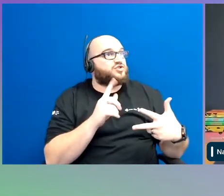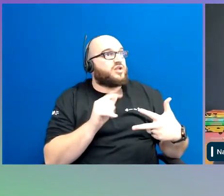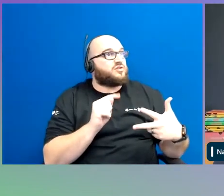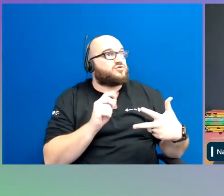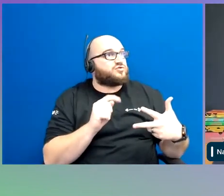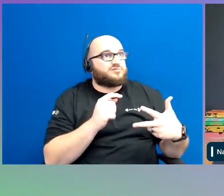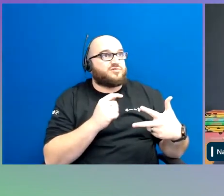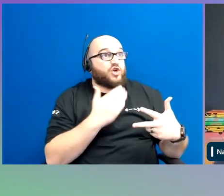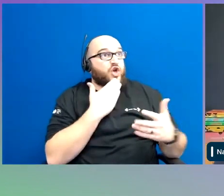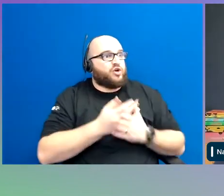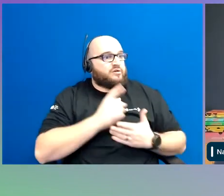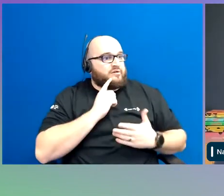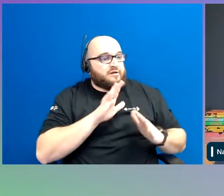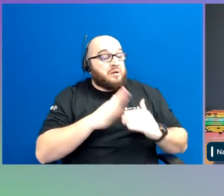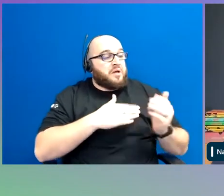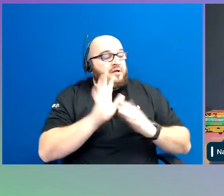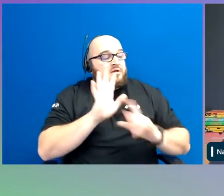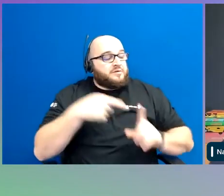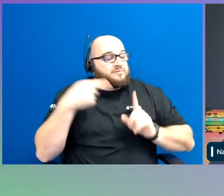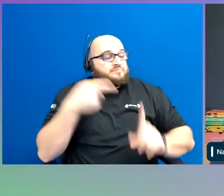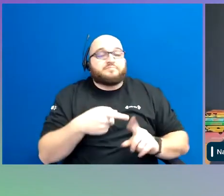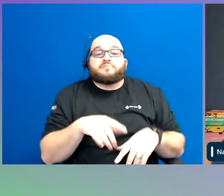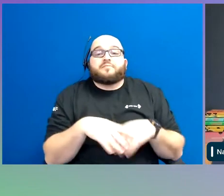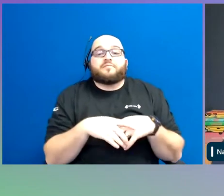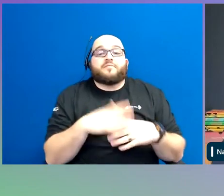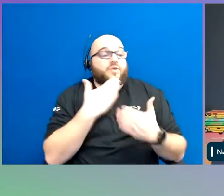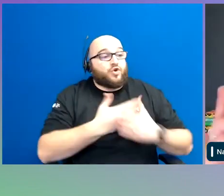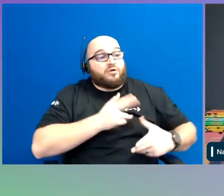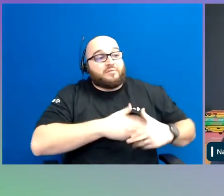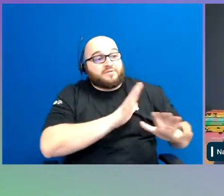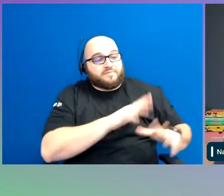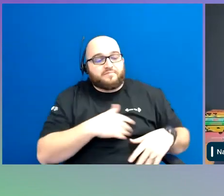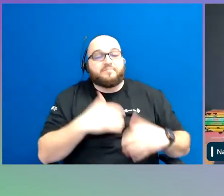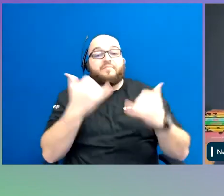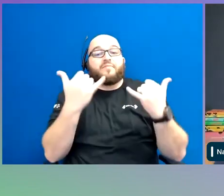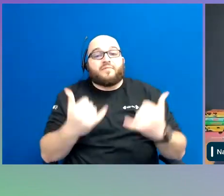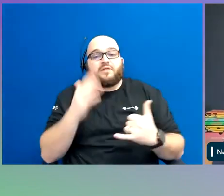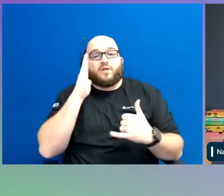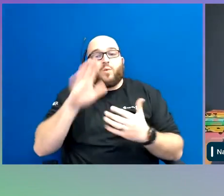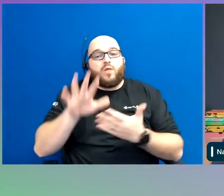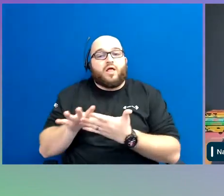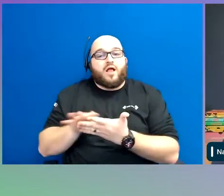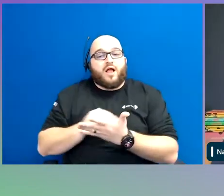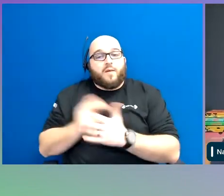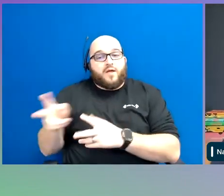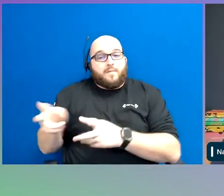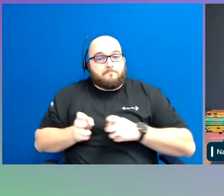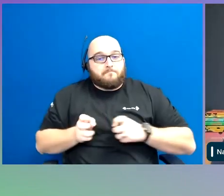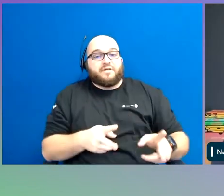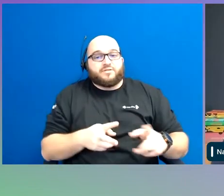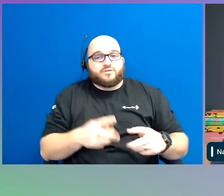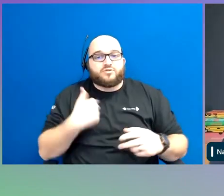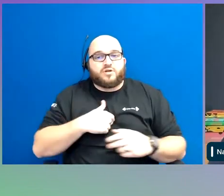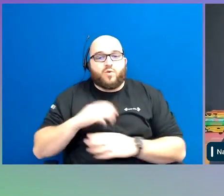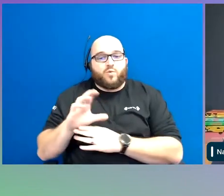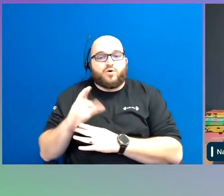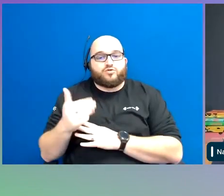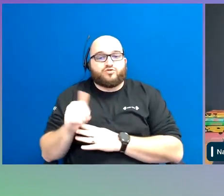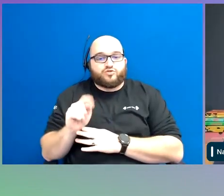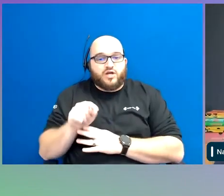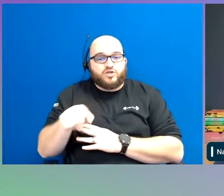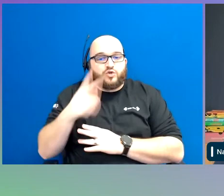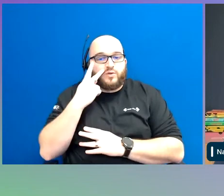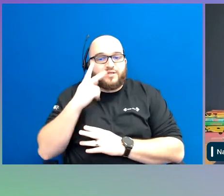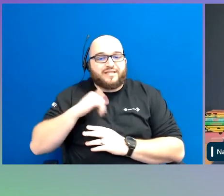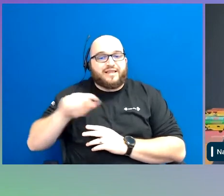US. Brilliant. Excellent names. So what I'm going to do is I'm going to copy and paste into our chat so you can see this next